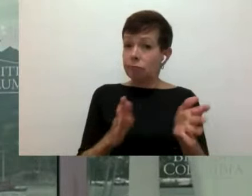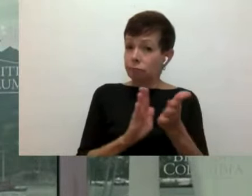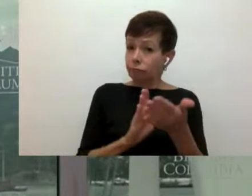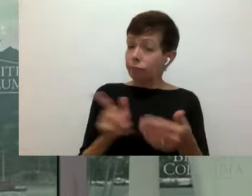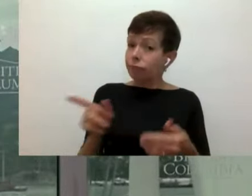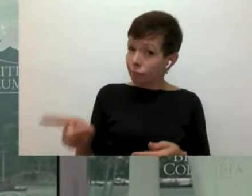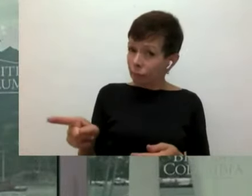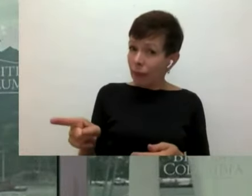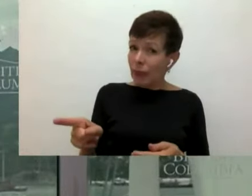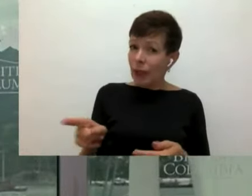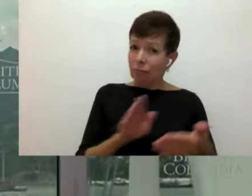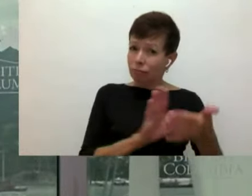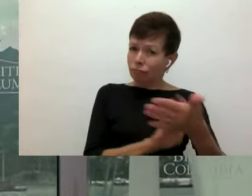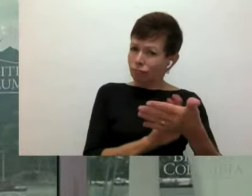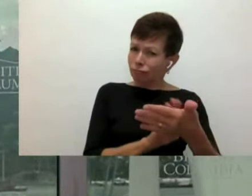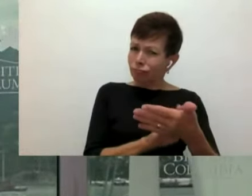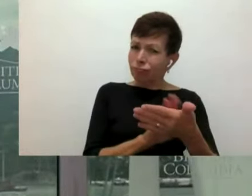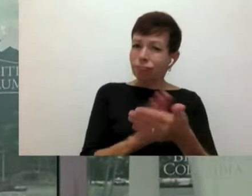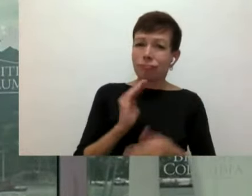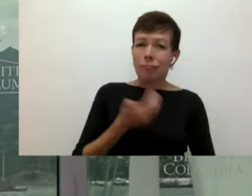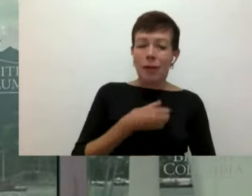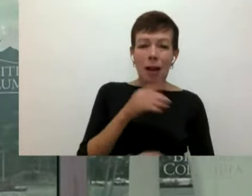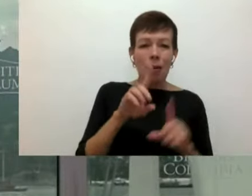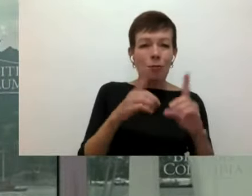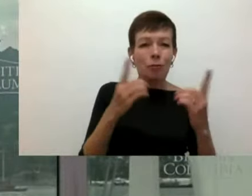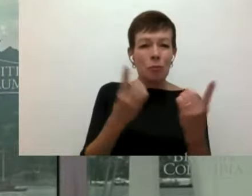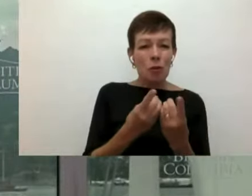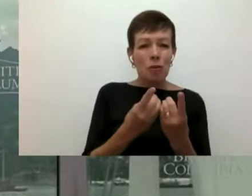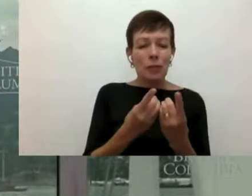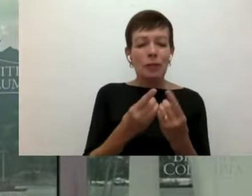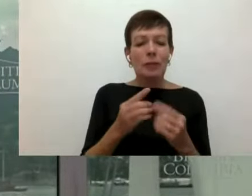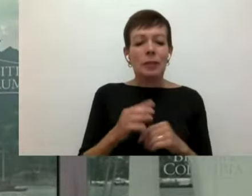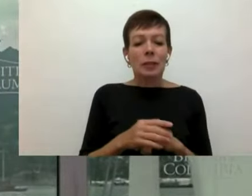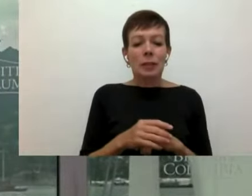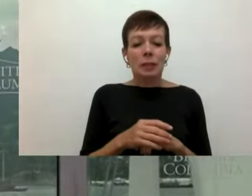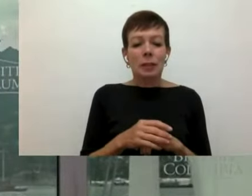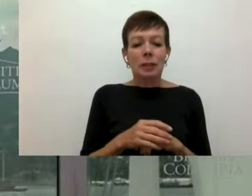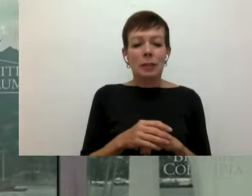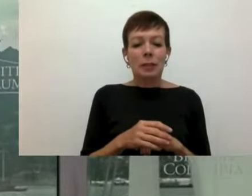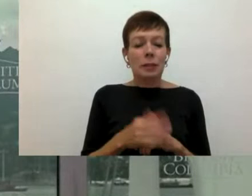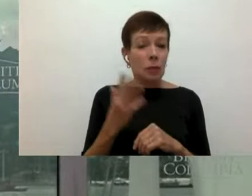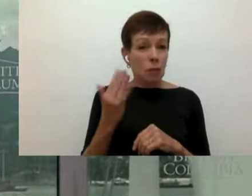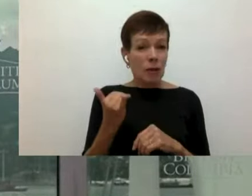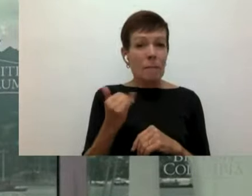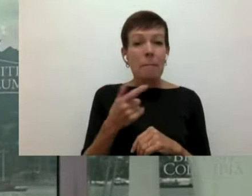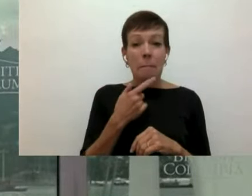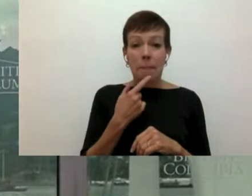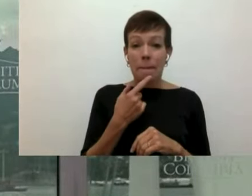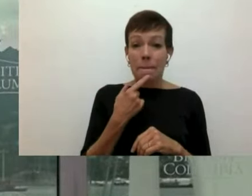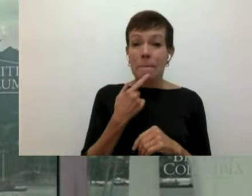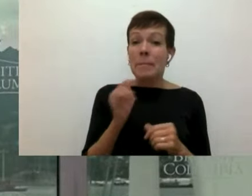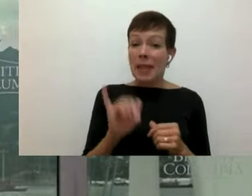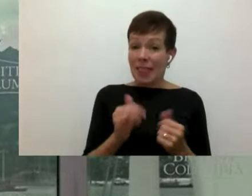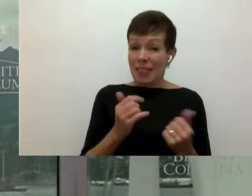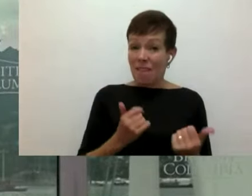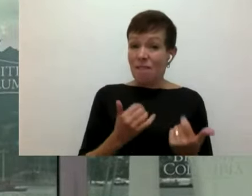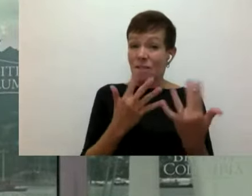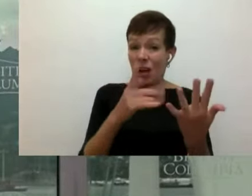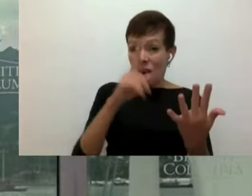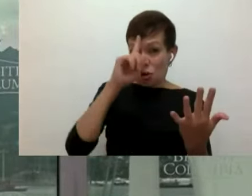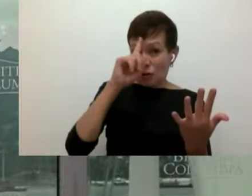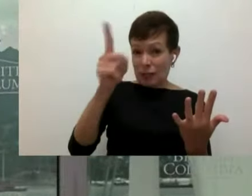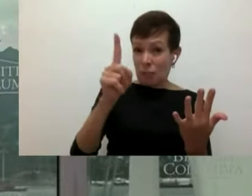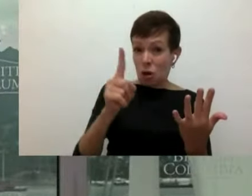officer of Kelowna complimented our department, the Ministry of Forestry, on